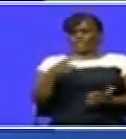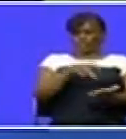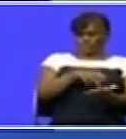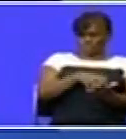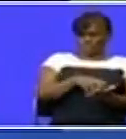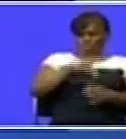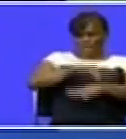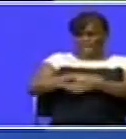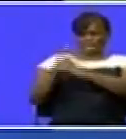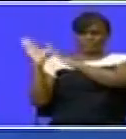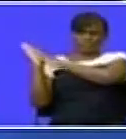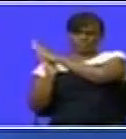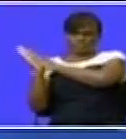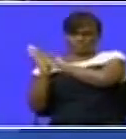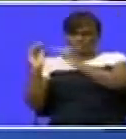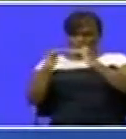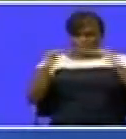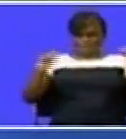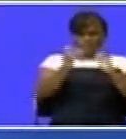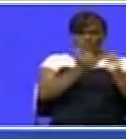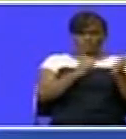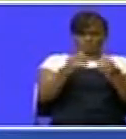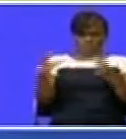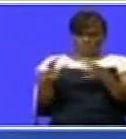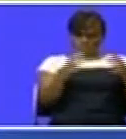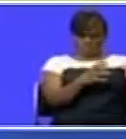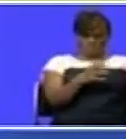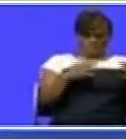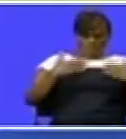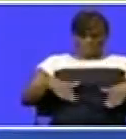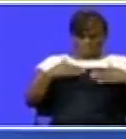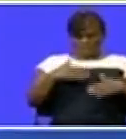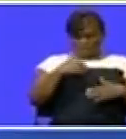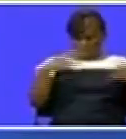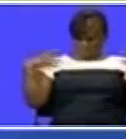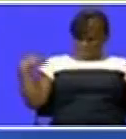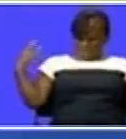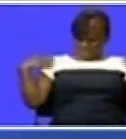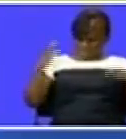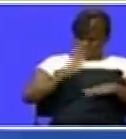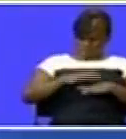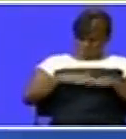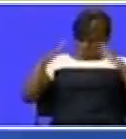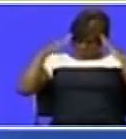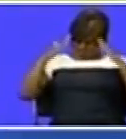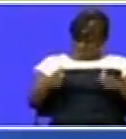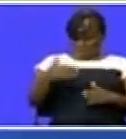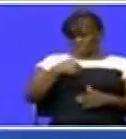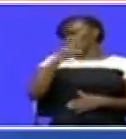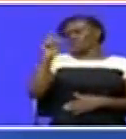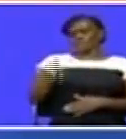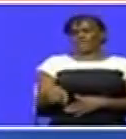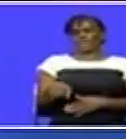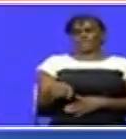won silver. For the level of competition to improve, we need people to have a very good training, you know, really focus, and that's the main